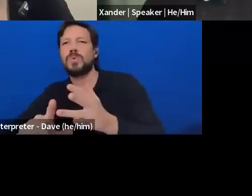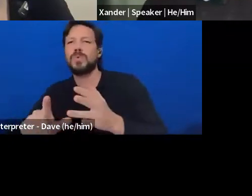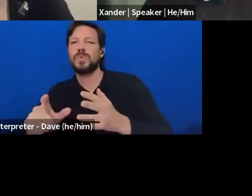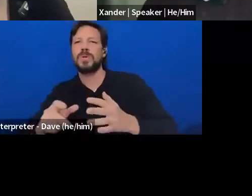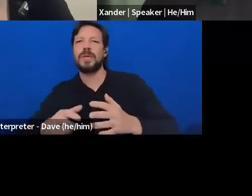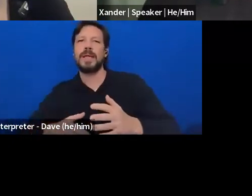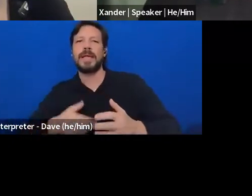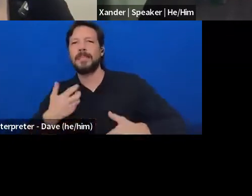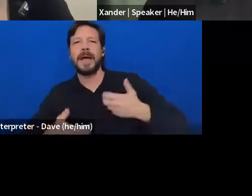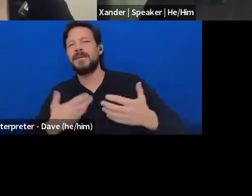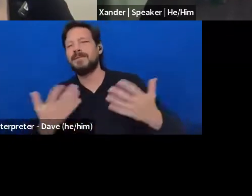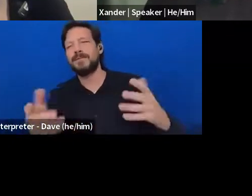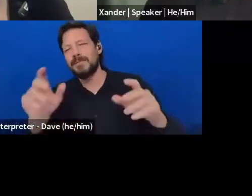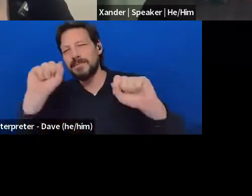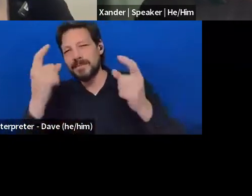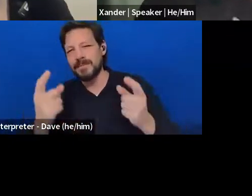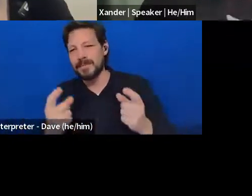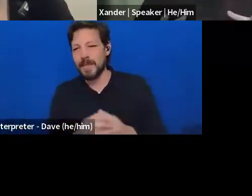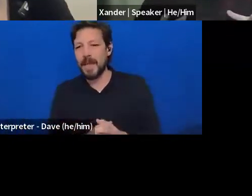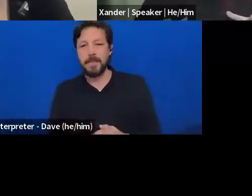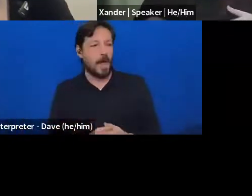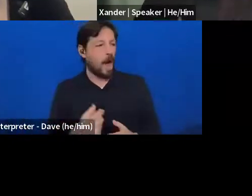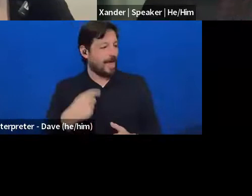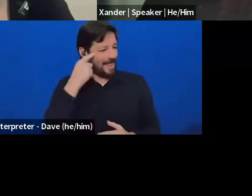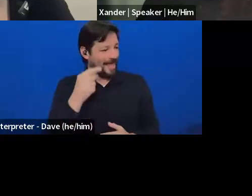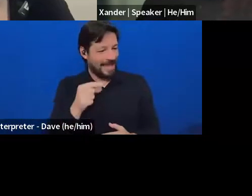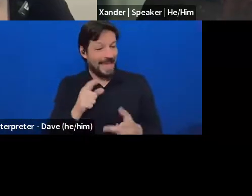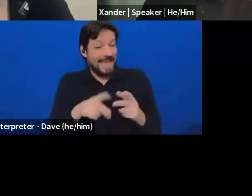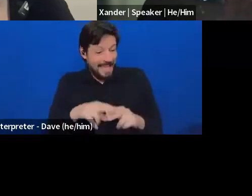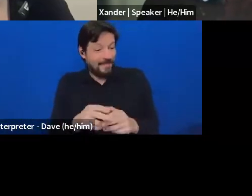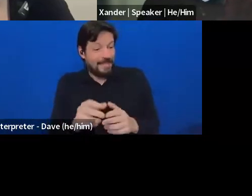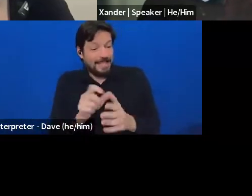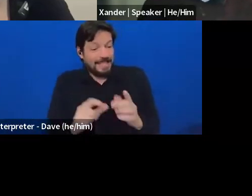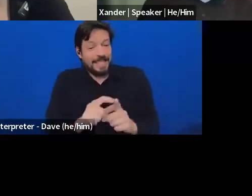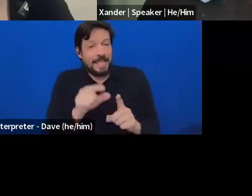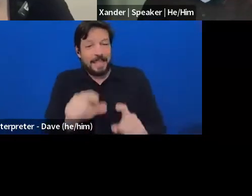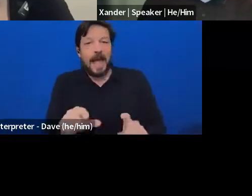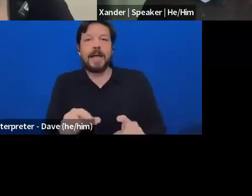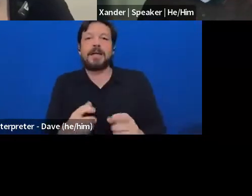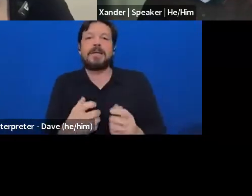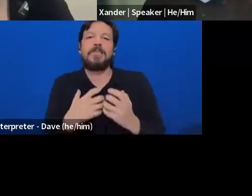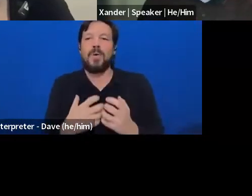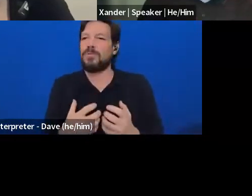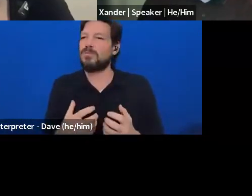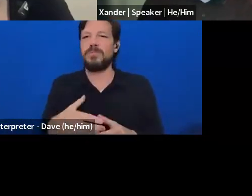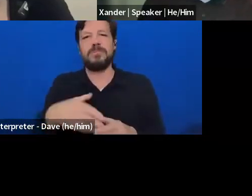But you know, that would make it feel more inclusive, I think.